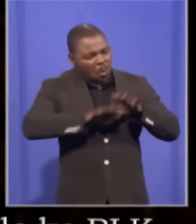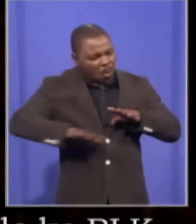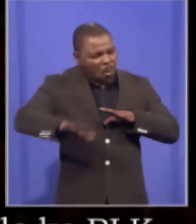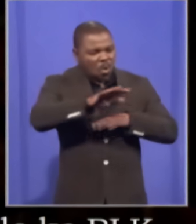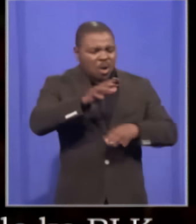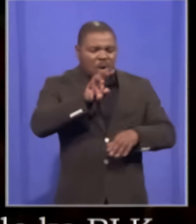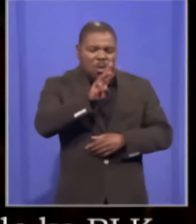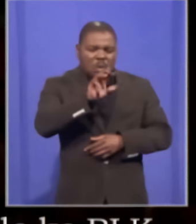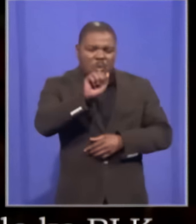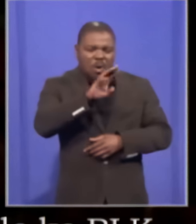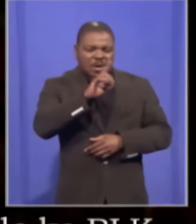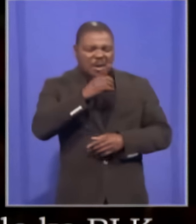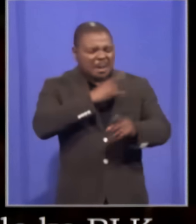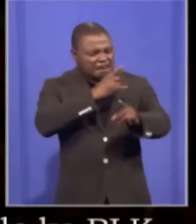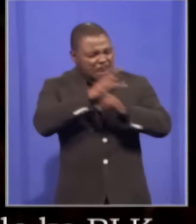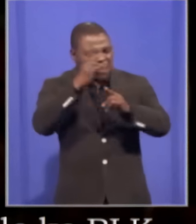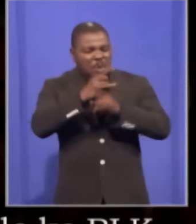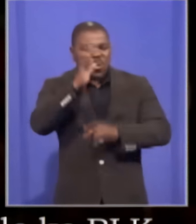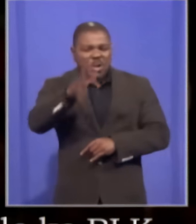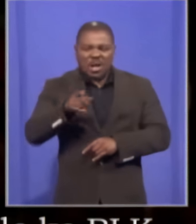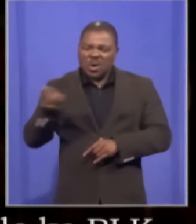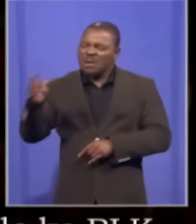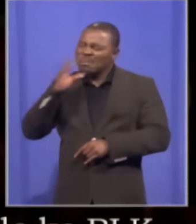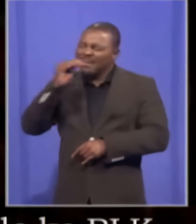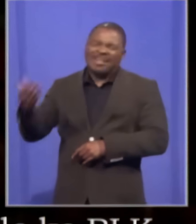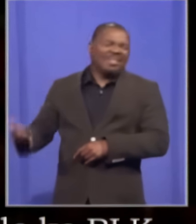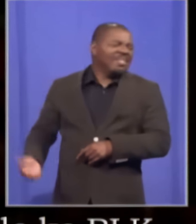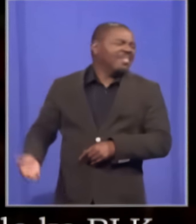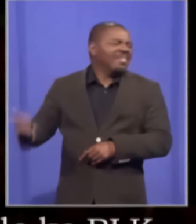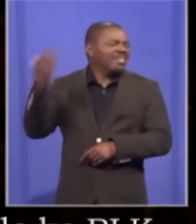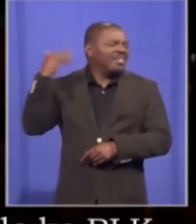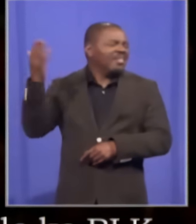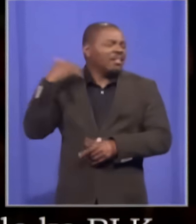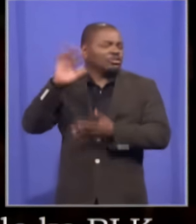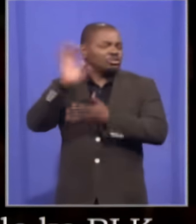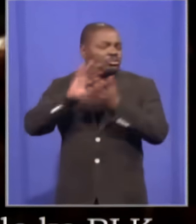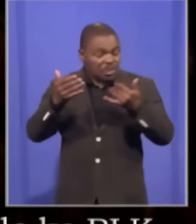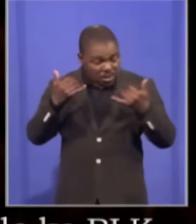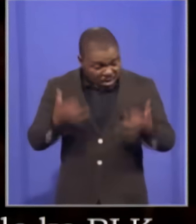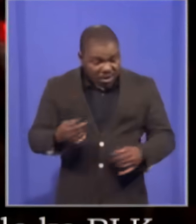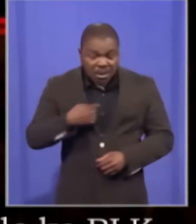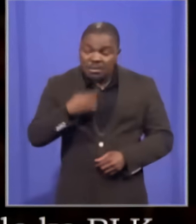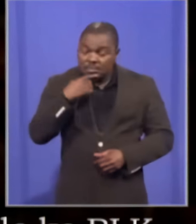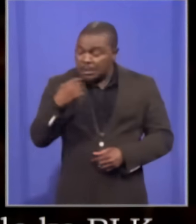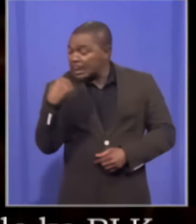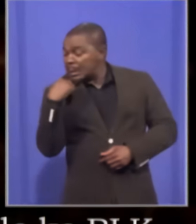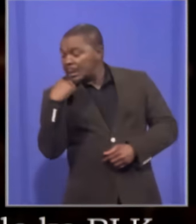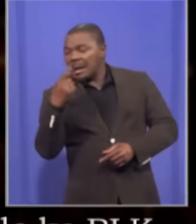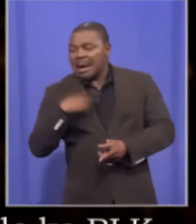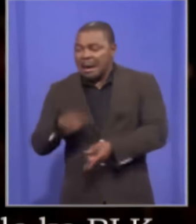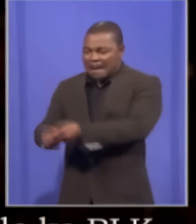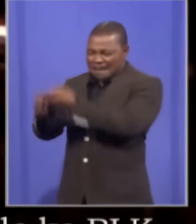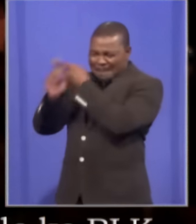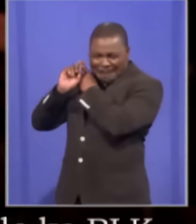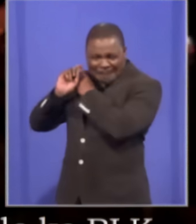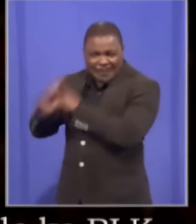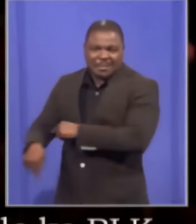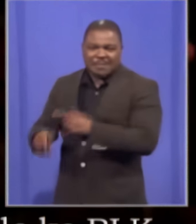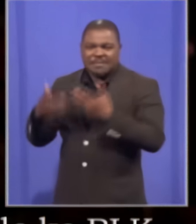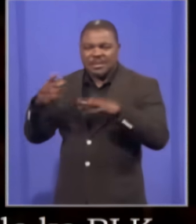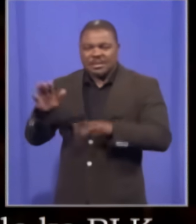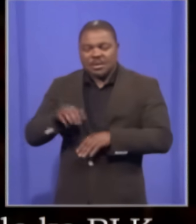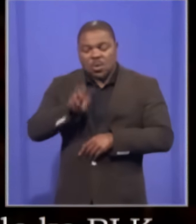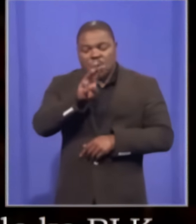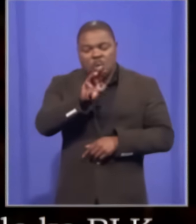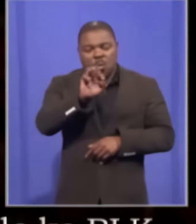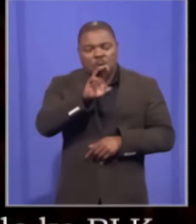ka moka bona tše ba di bolelang ba bolela dilo tša gale nna ke bolela dilo tša beke ya go feta gore re sa tšo ba patamiša ka mo 13 ka